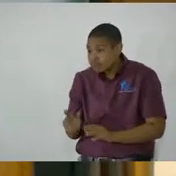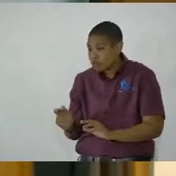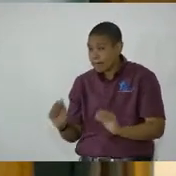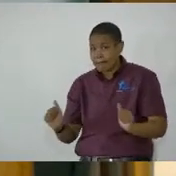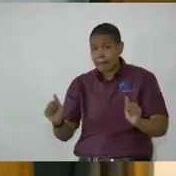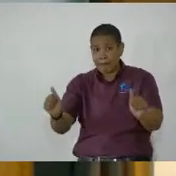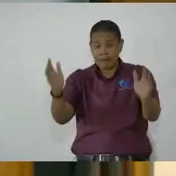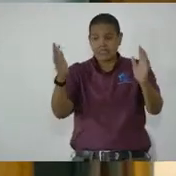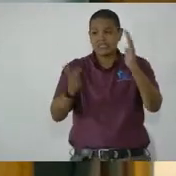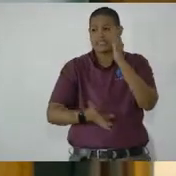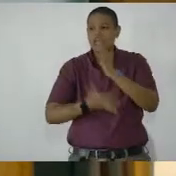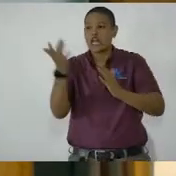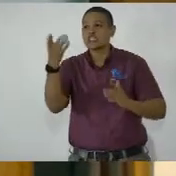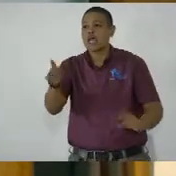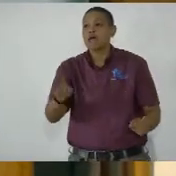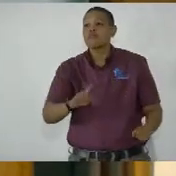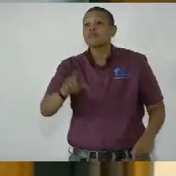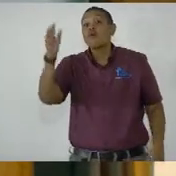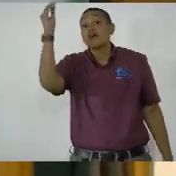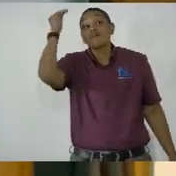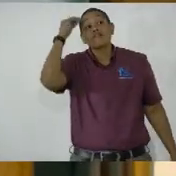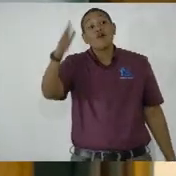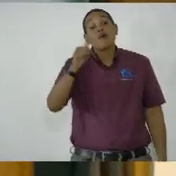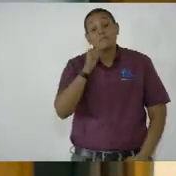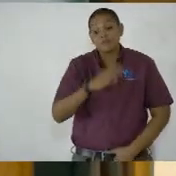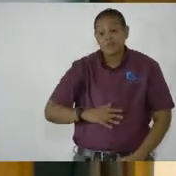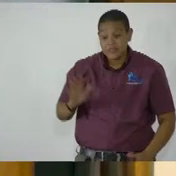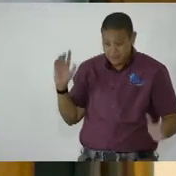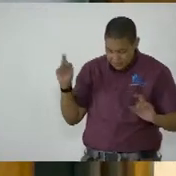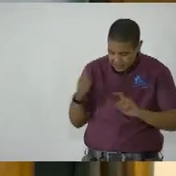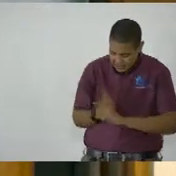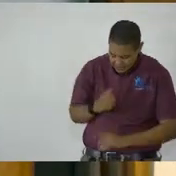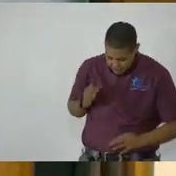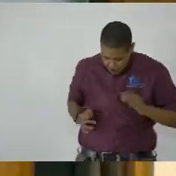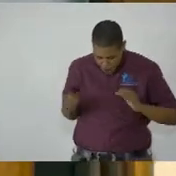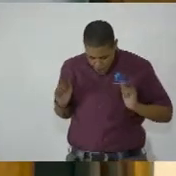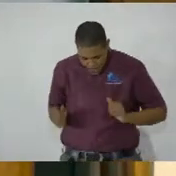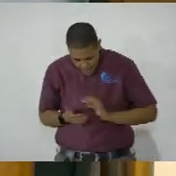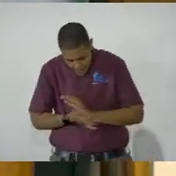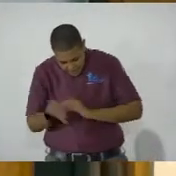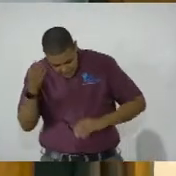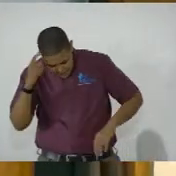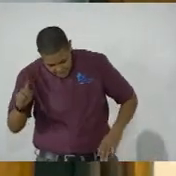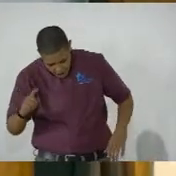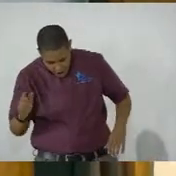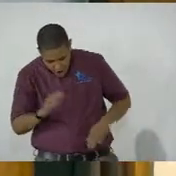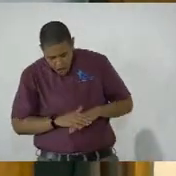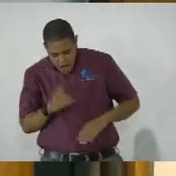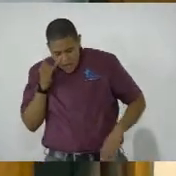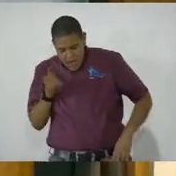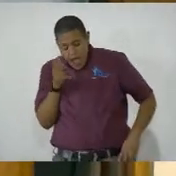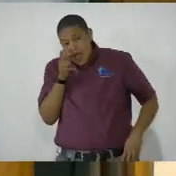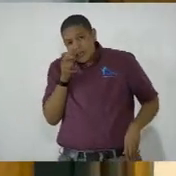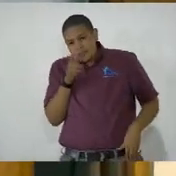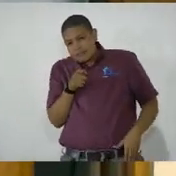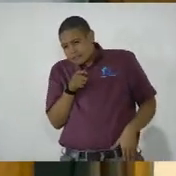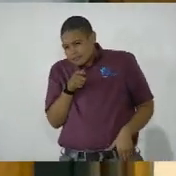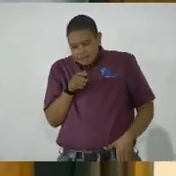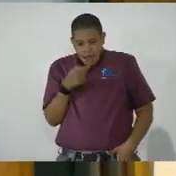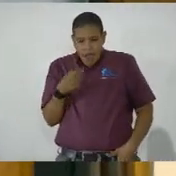of technology. So, Madam Speaker, the court's capacity for virtual hearings, for example, has